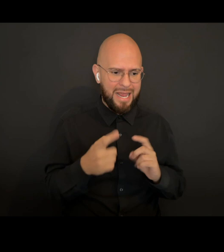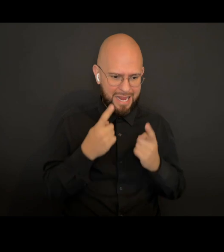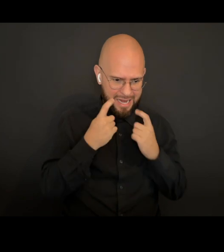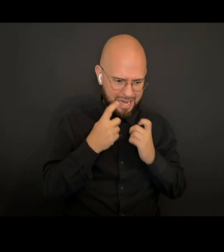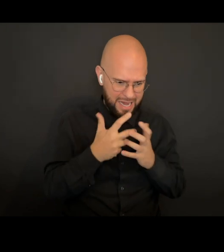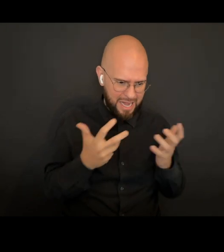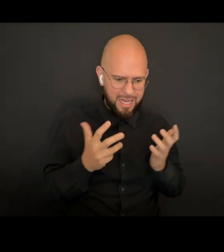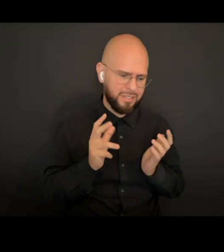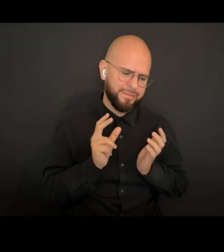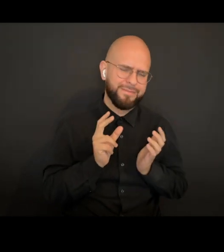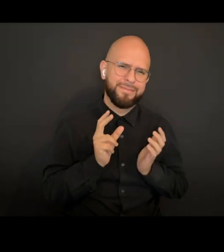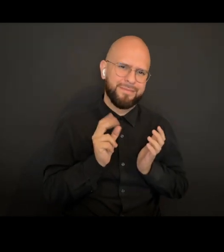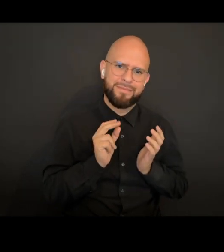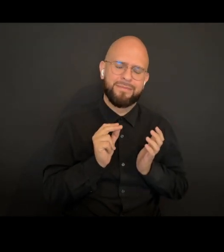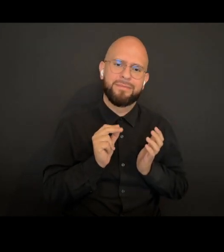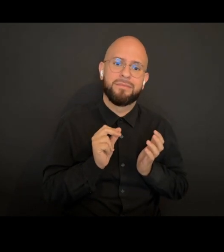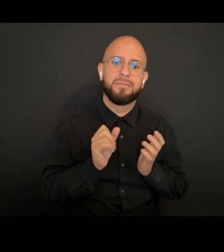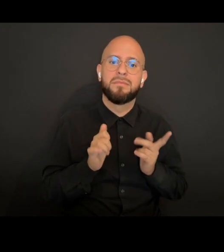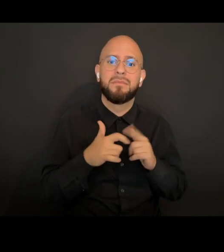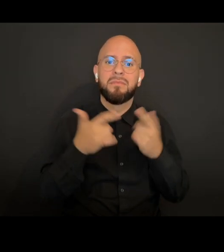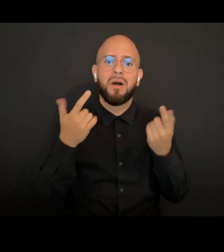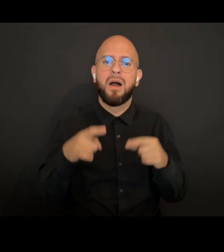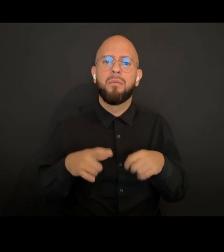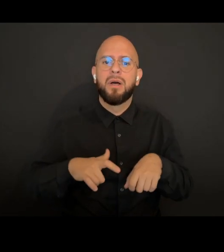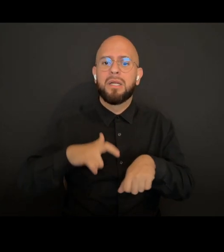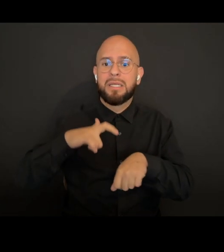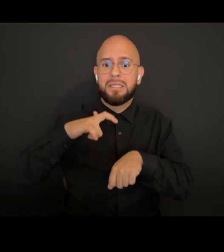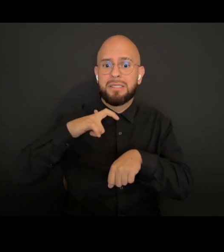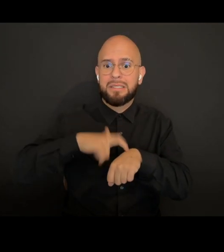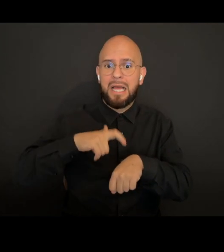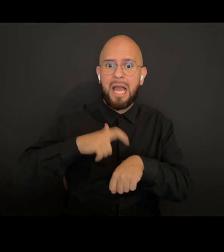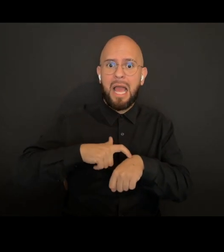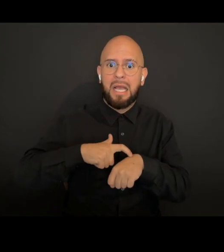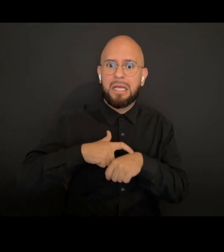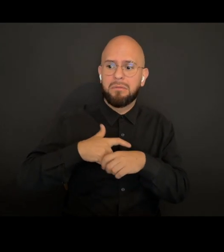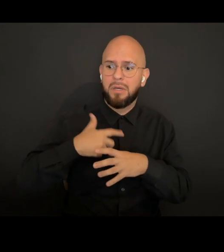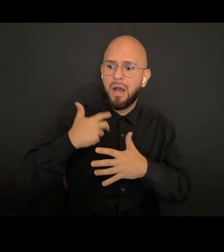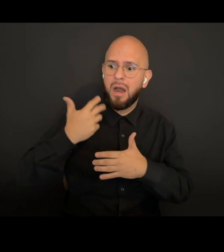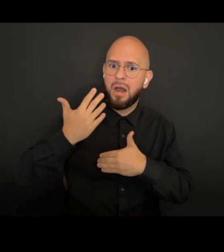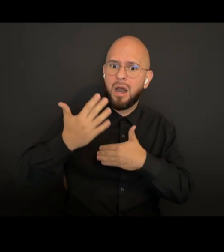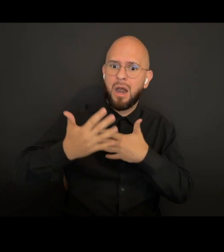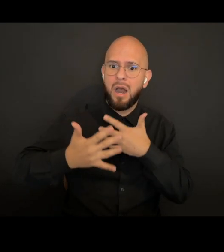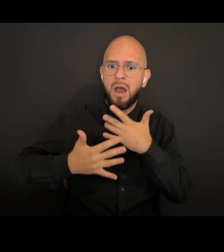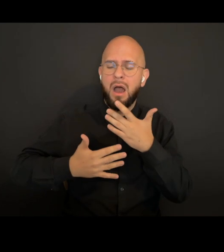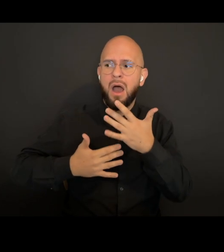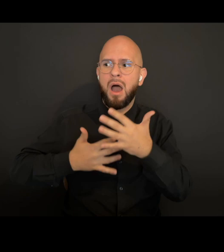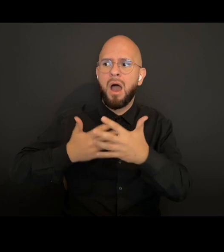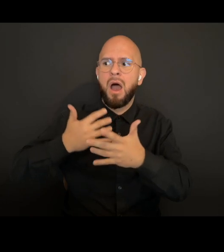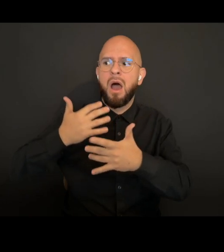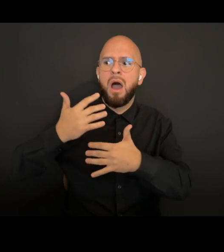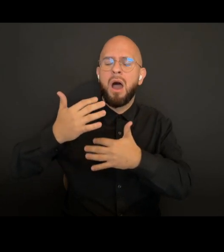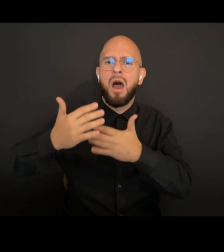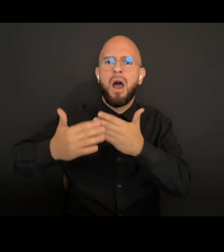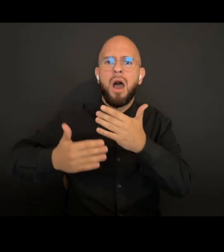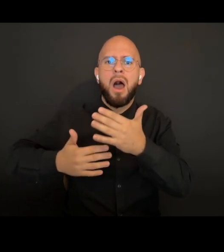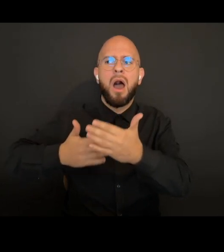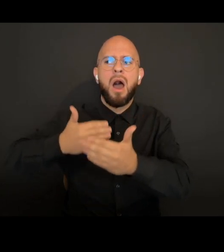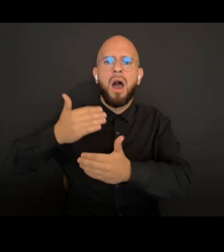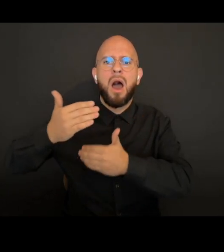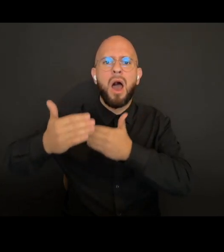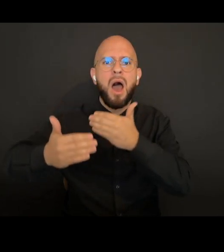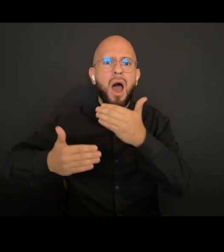father died. But as time passed,